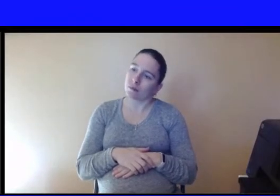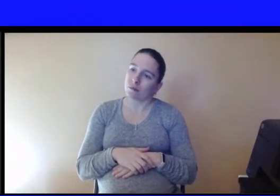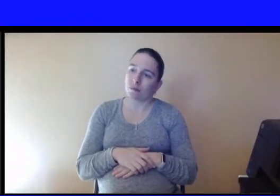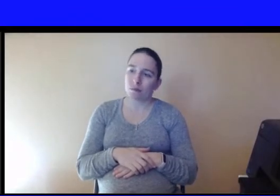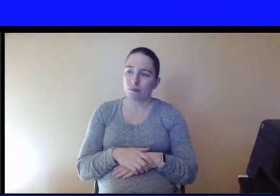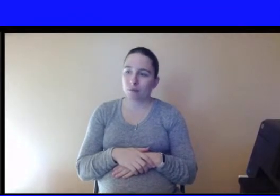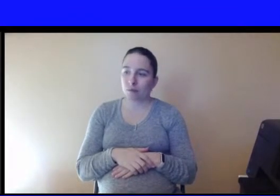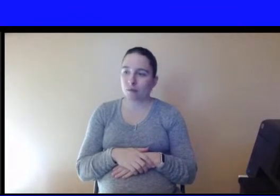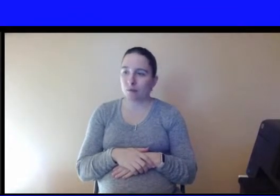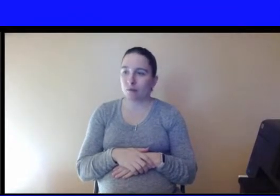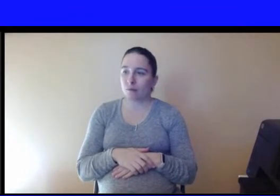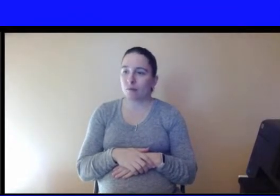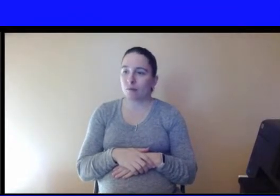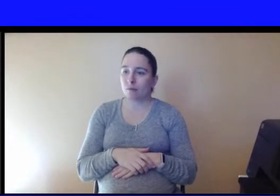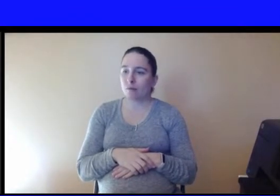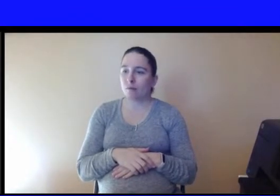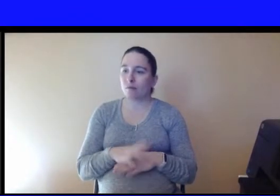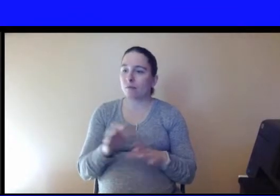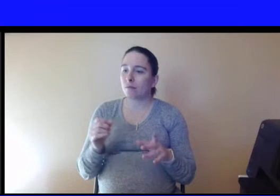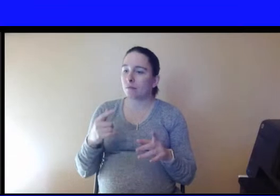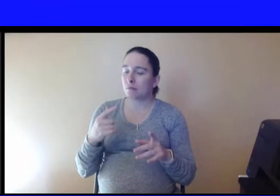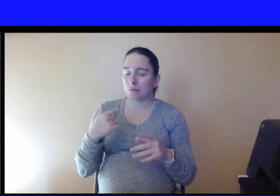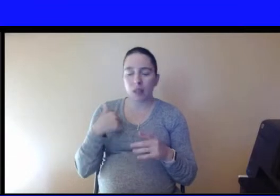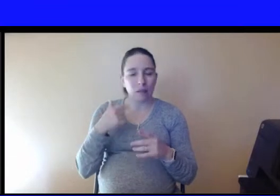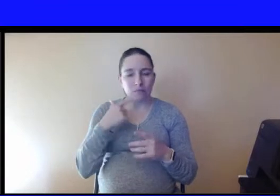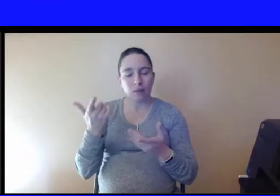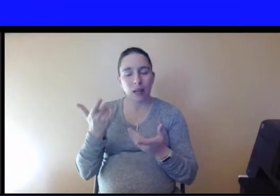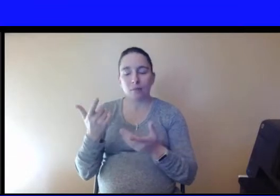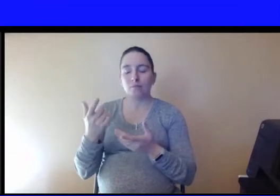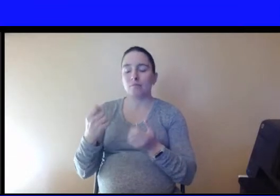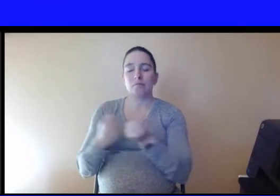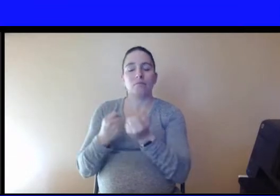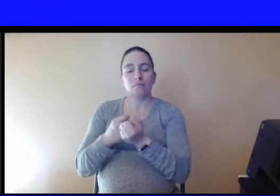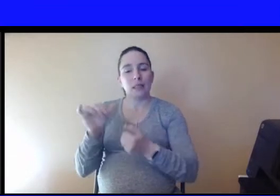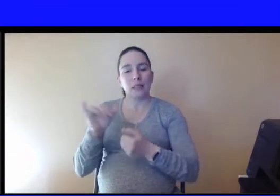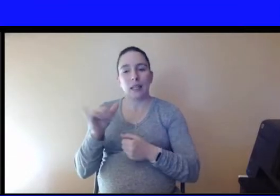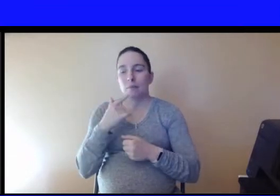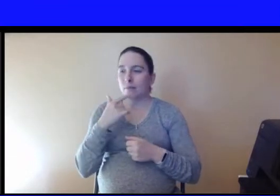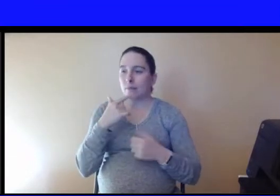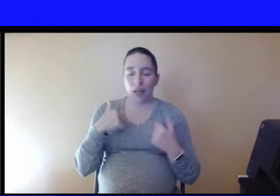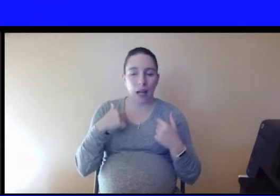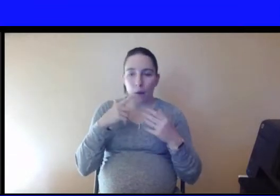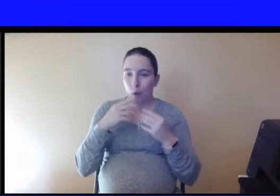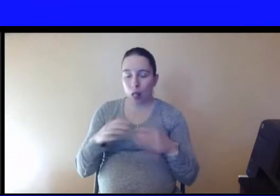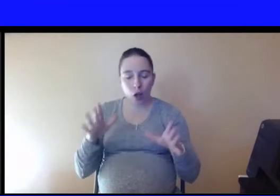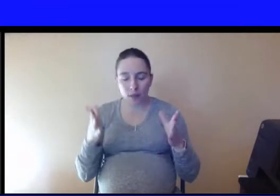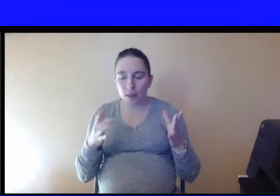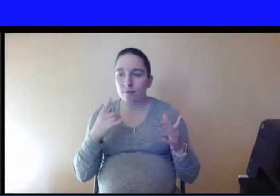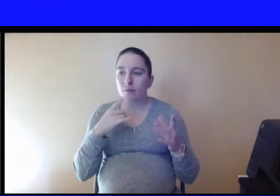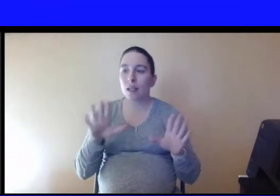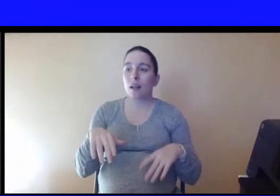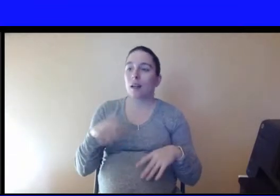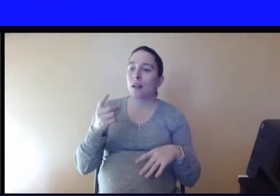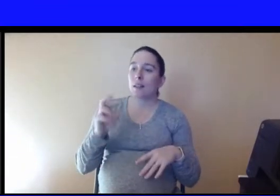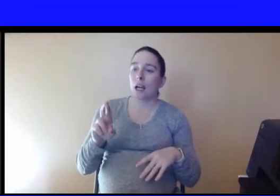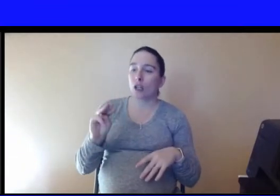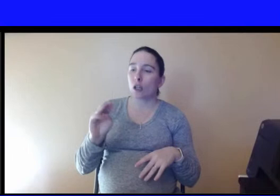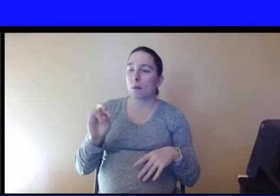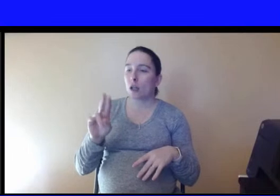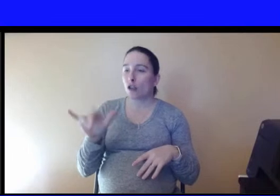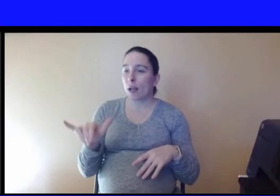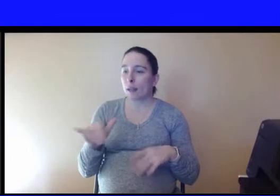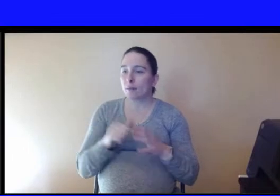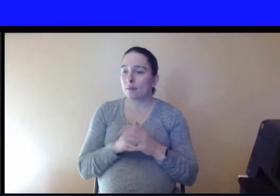regulatory highlights in terms of COVID-19. The moratorium that has been in place now for about 1.5 years